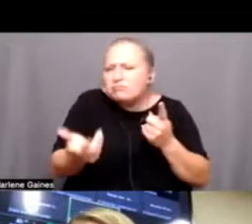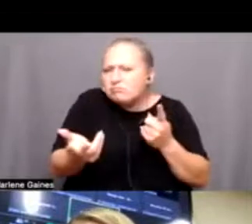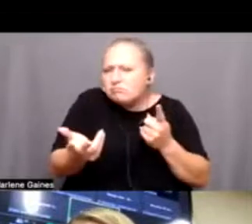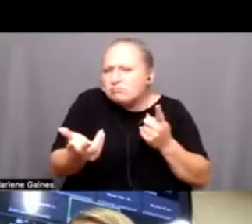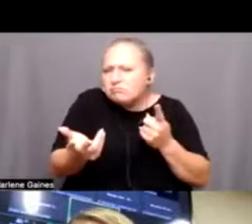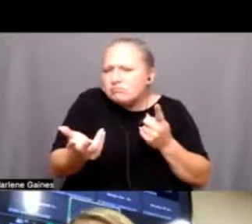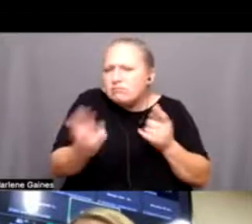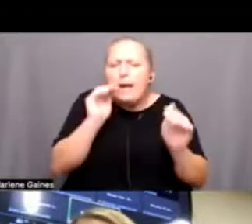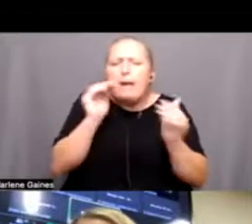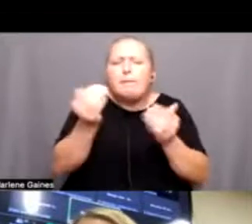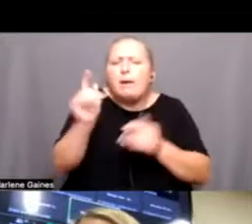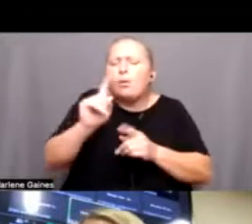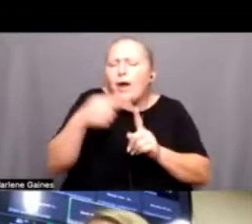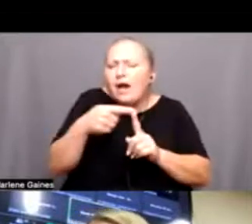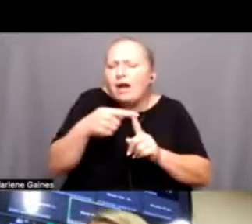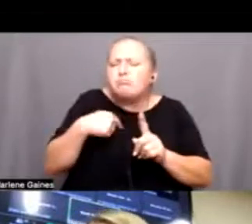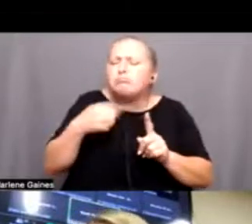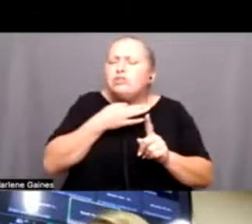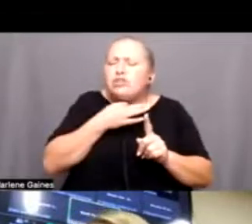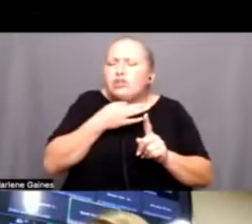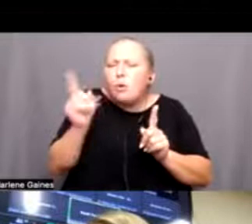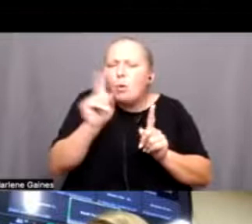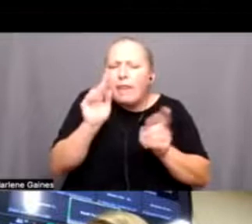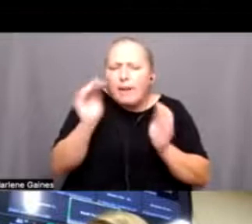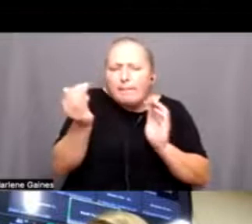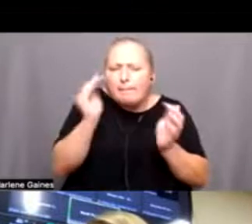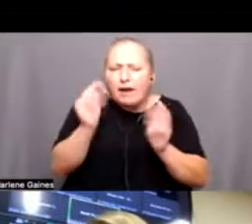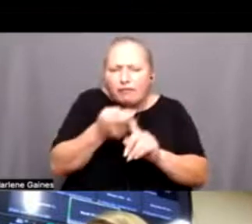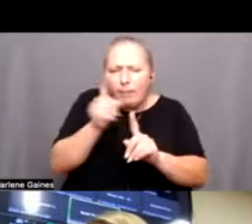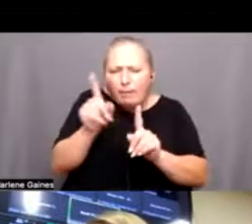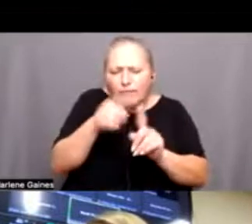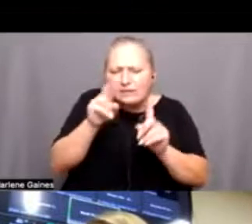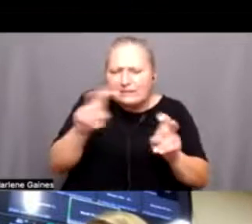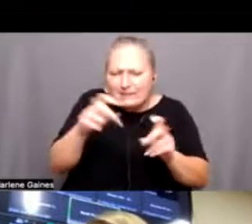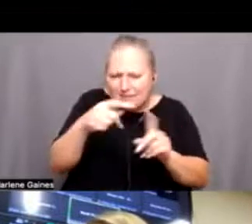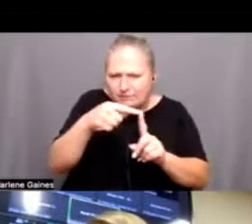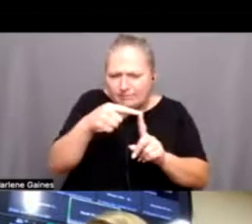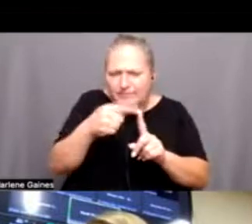What's the comparison? I'm really curious about what that is. And